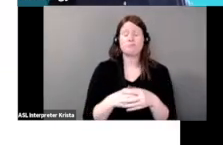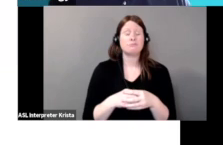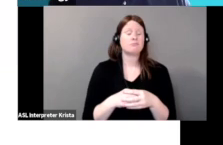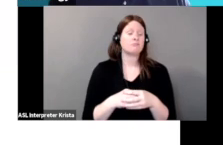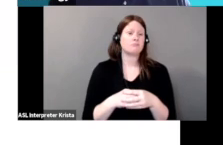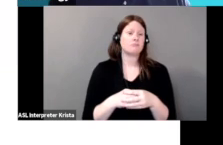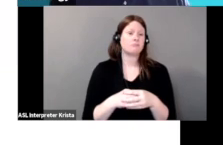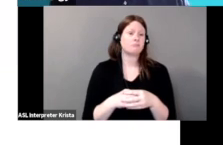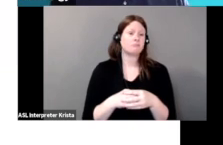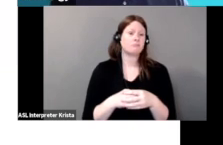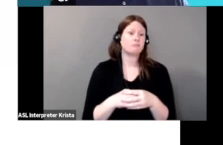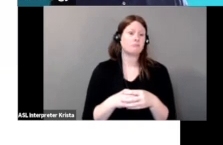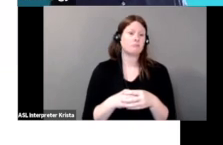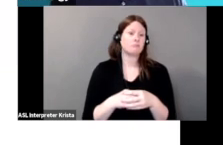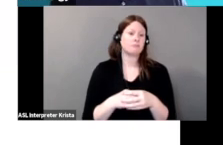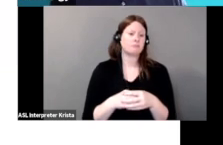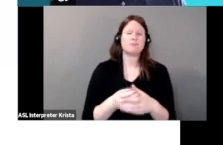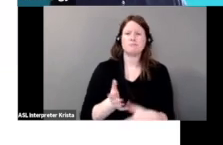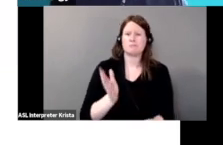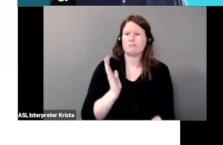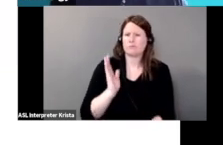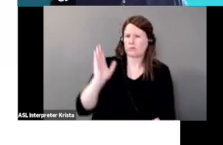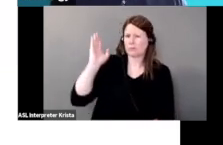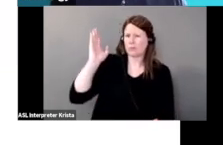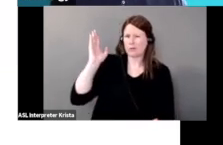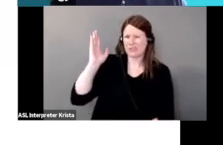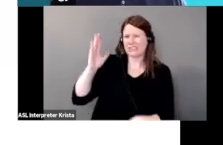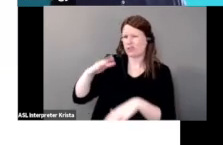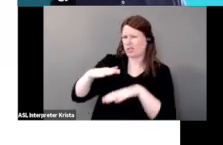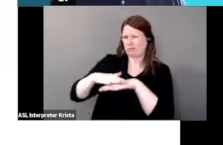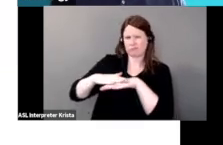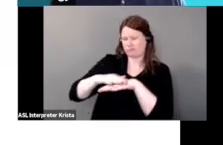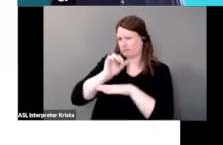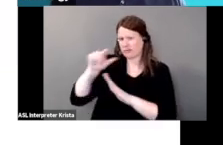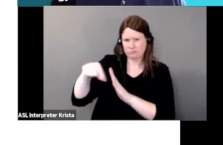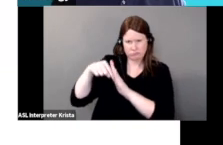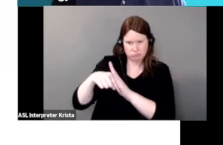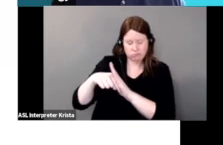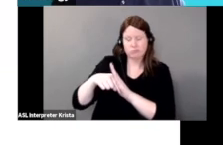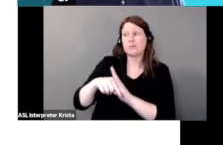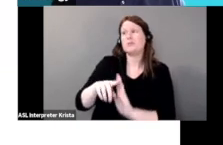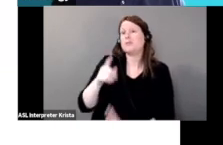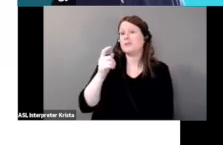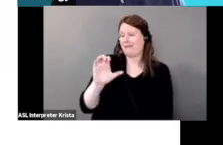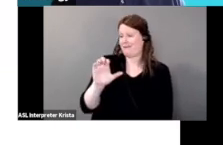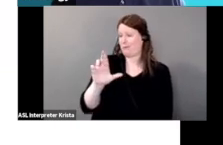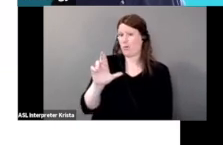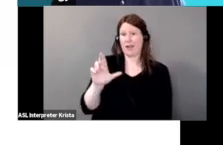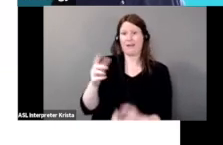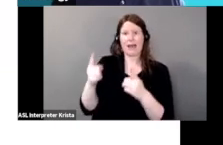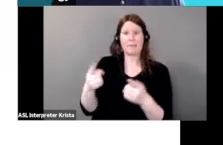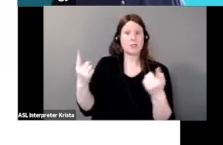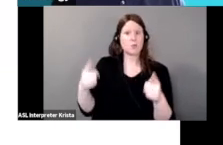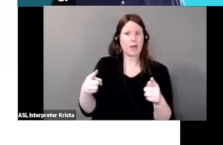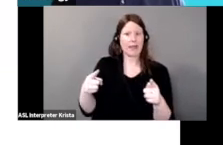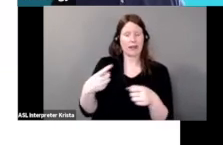into great detail, but copyright vests at the moment of creation. You don't actually have